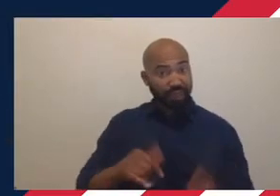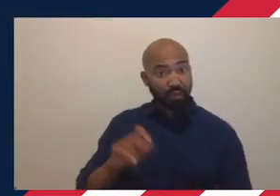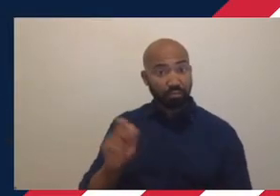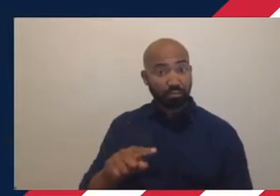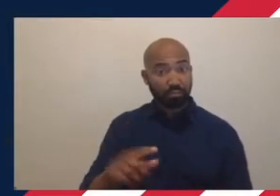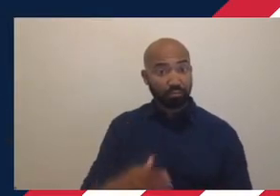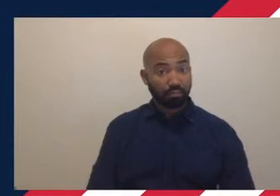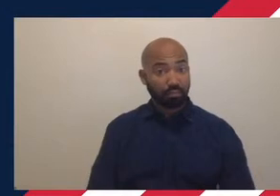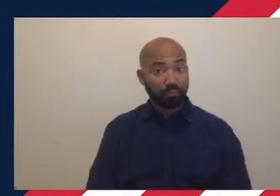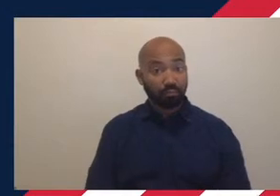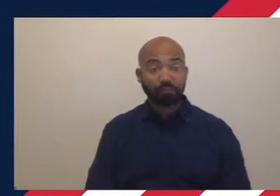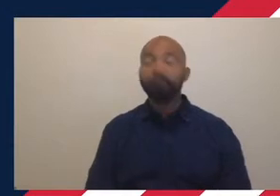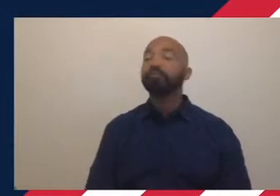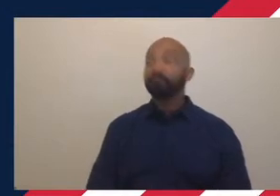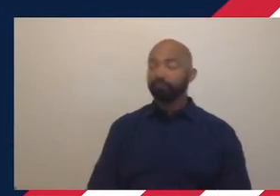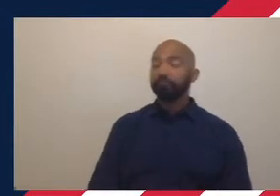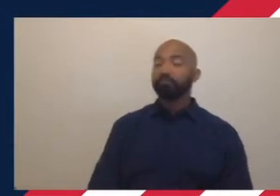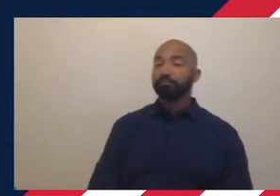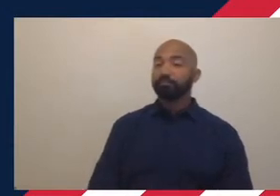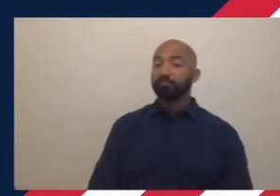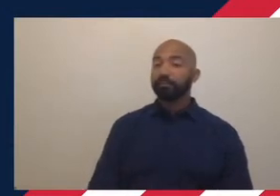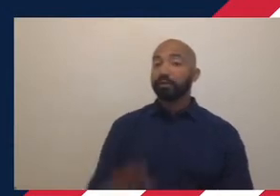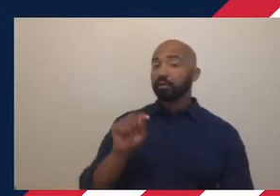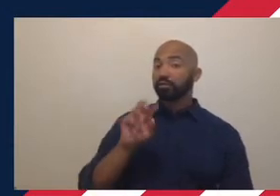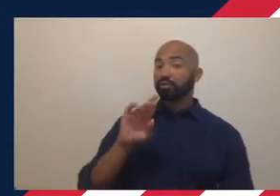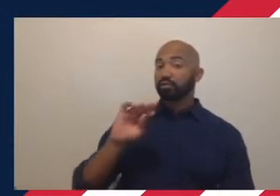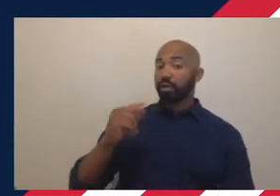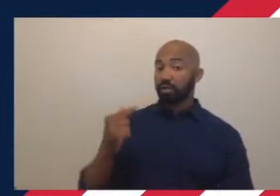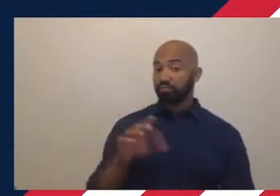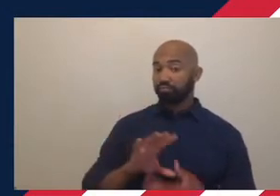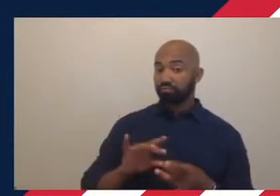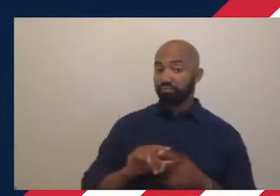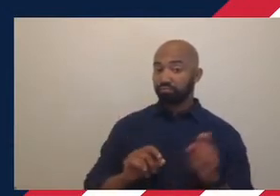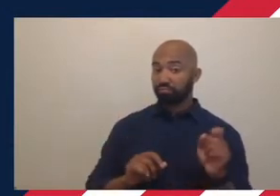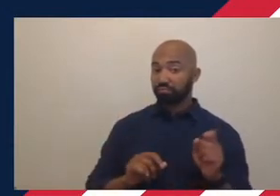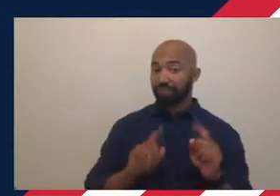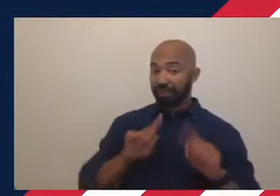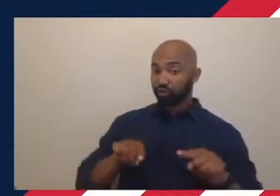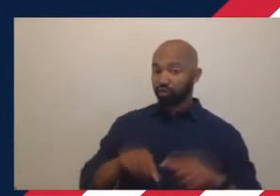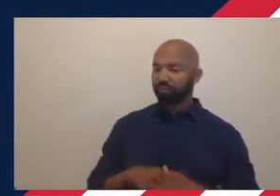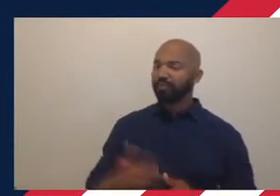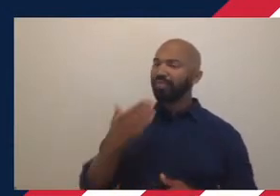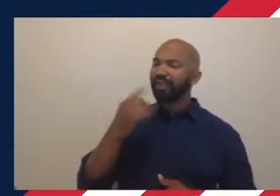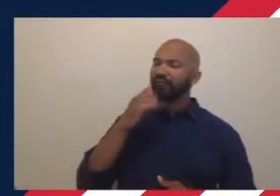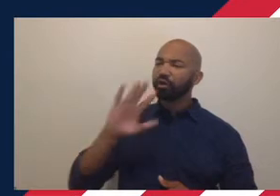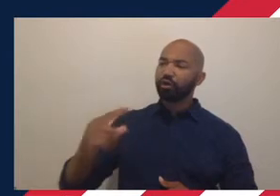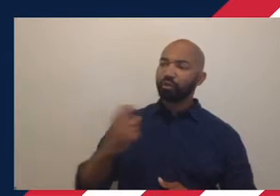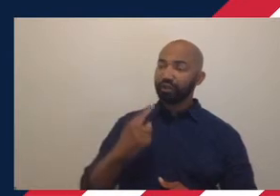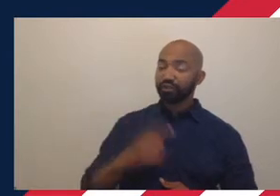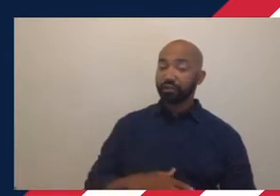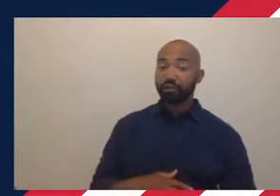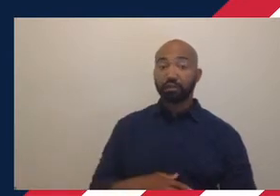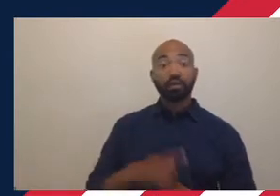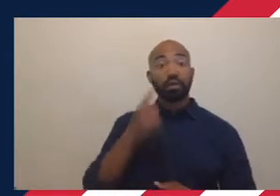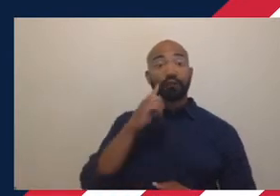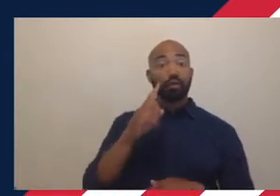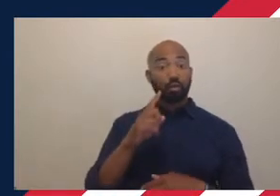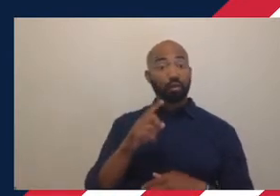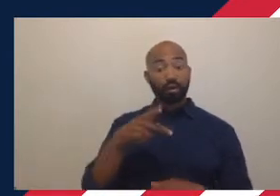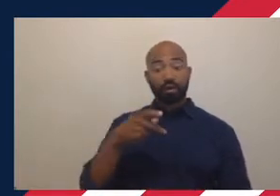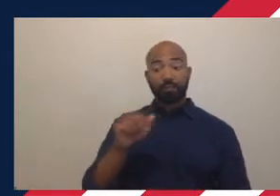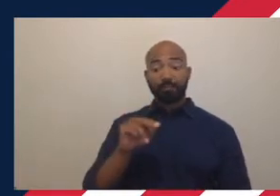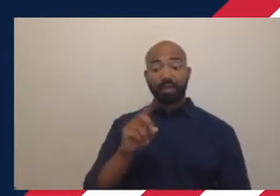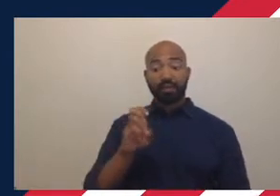Thank you for your question. Luckily, during the pandemic, Connecticut was 2 to 3 weeks behind